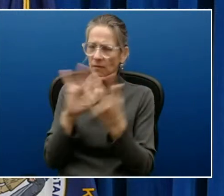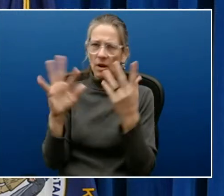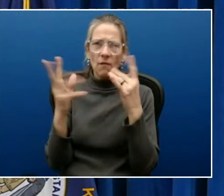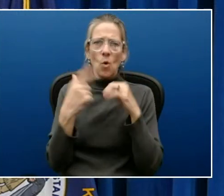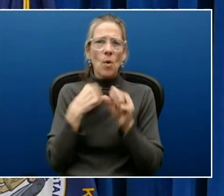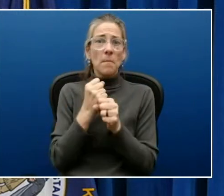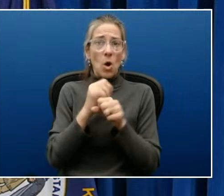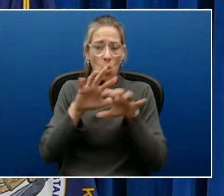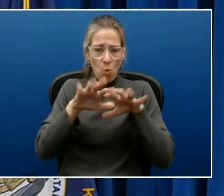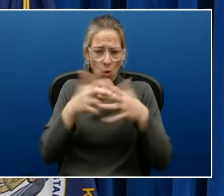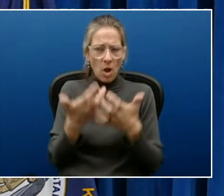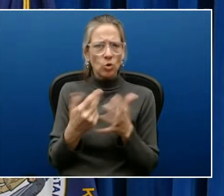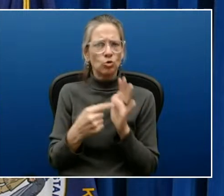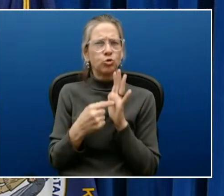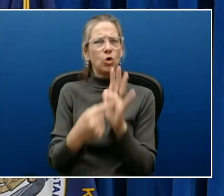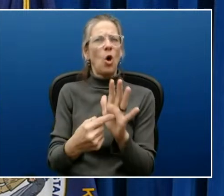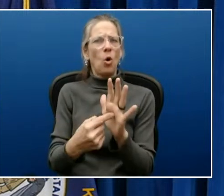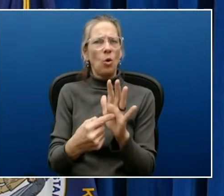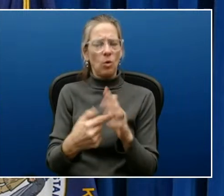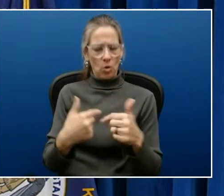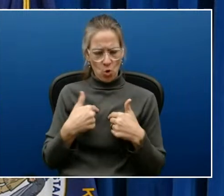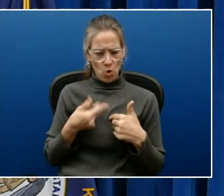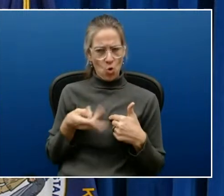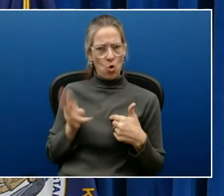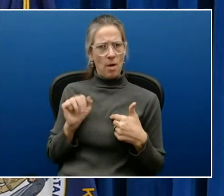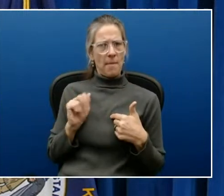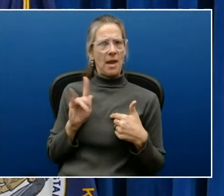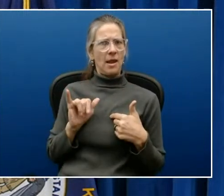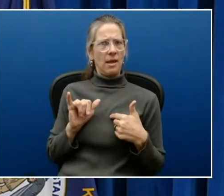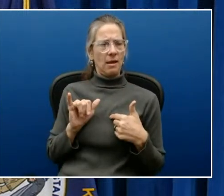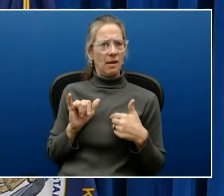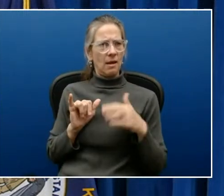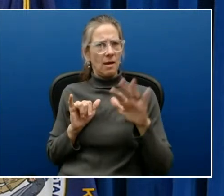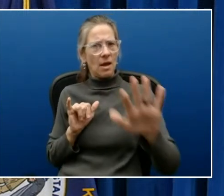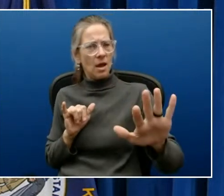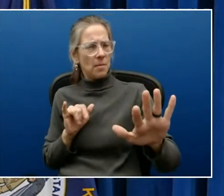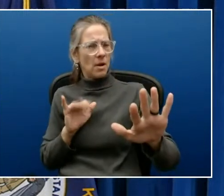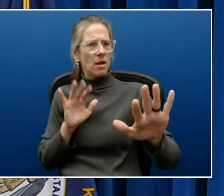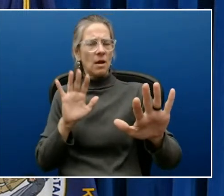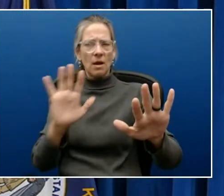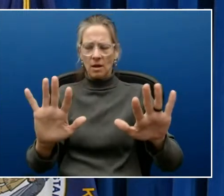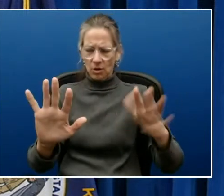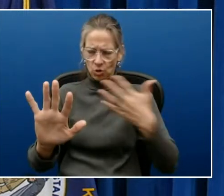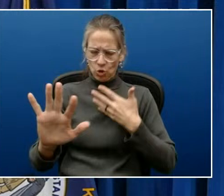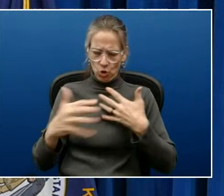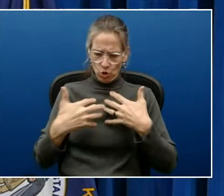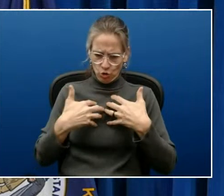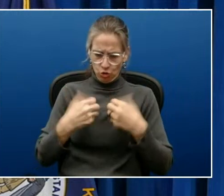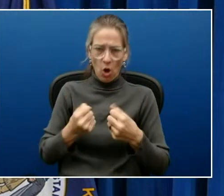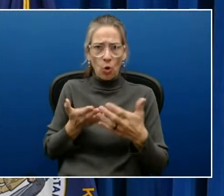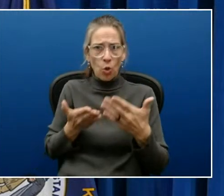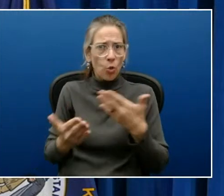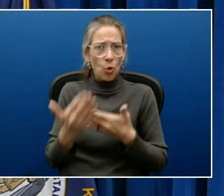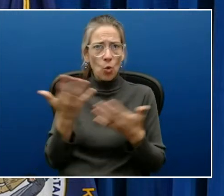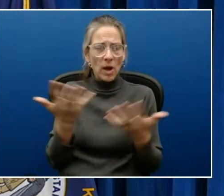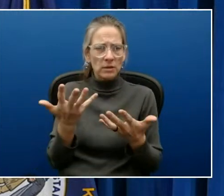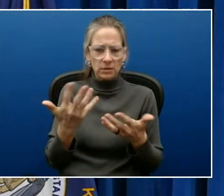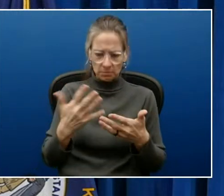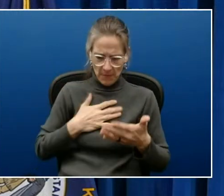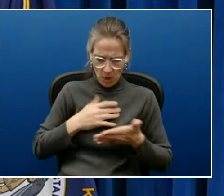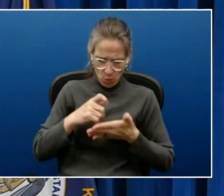our shared humanity is strengthened through, paradoxically, writing about the differences among